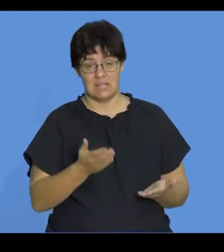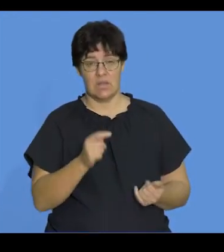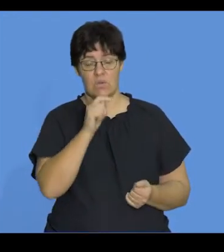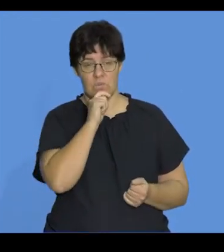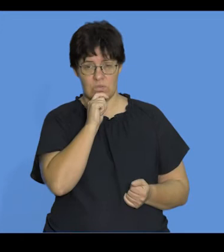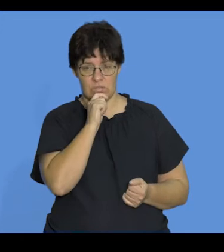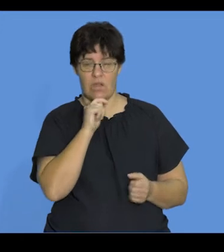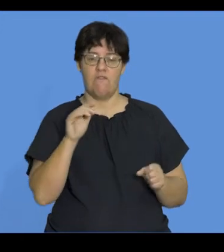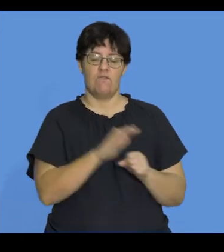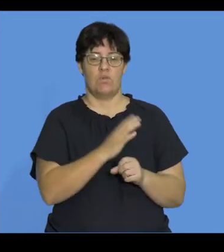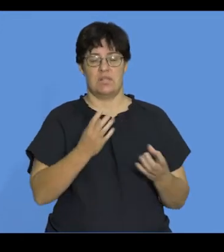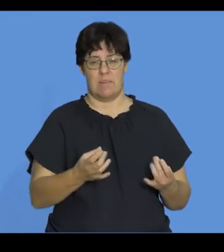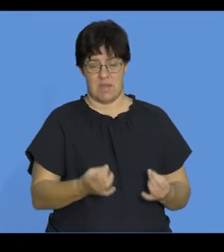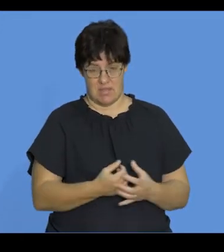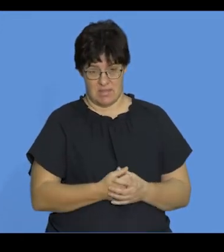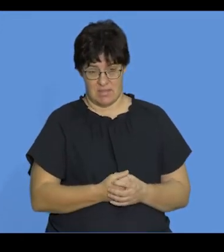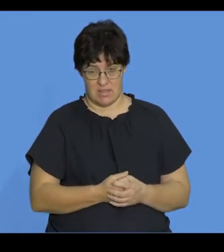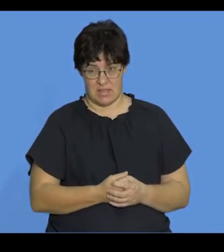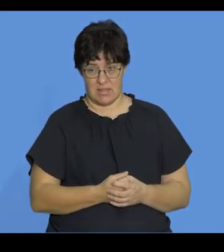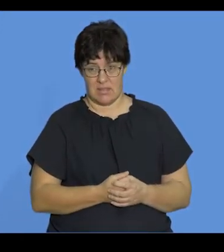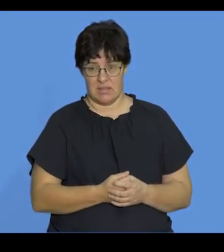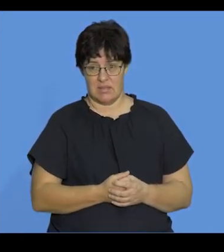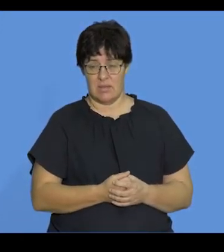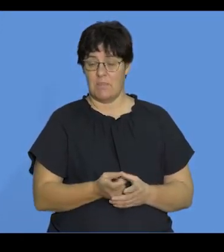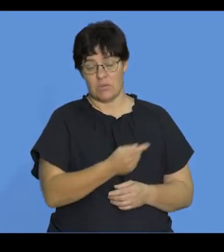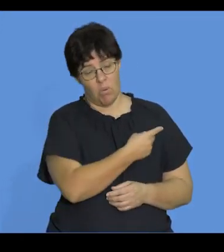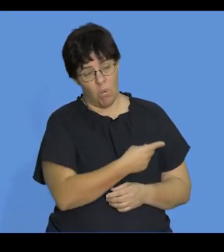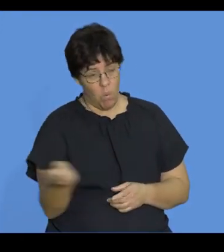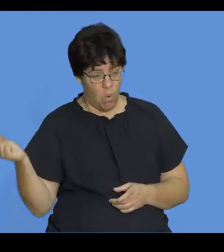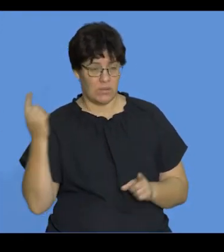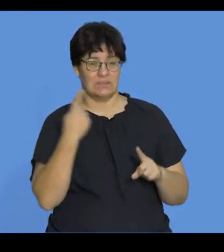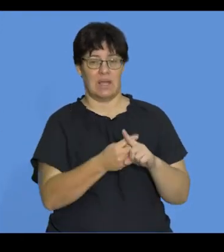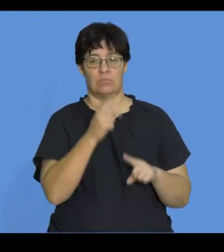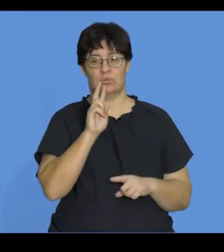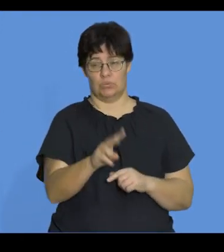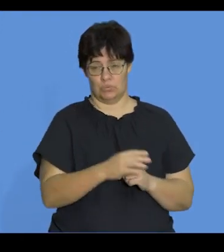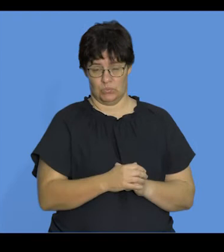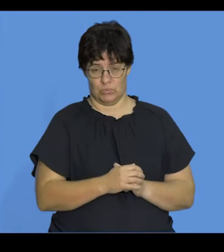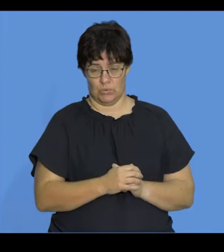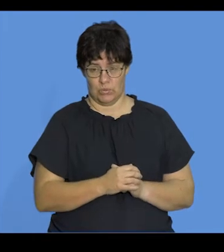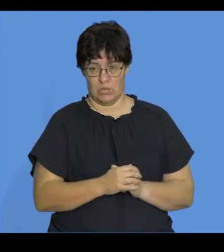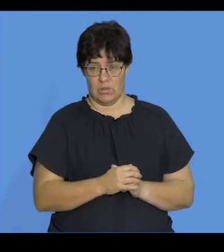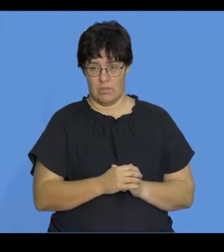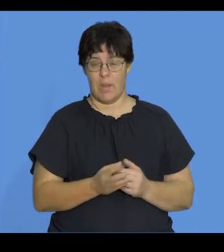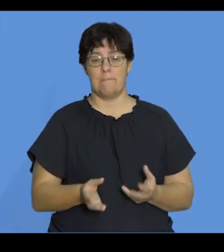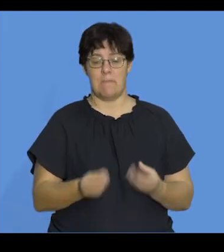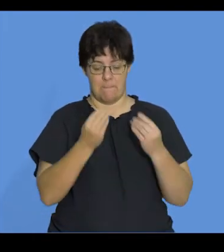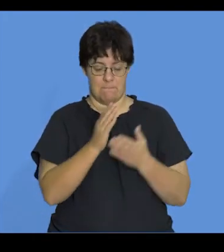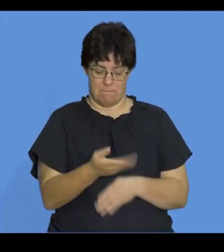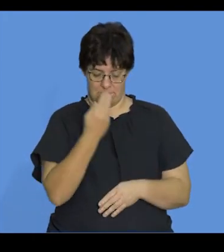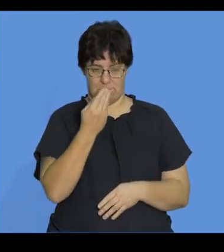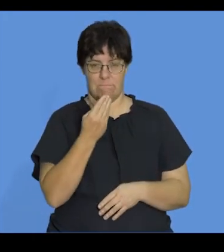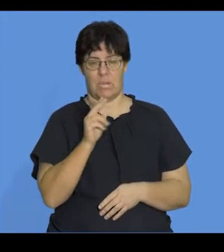integers or whole numbers. What does that say? We have to multiply everything by 2. so that we get rid of